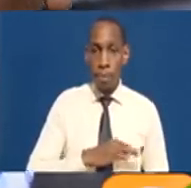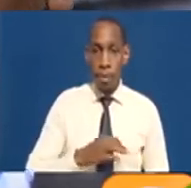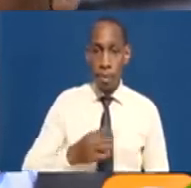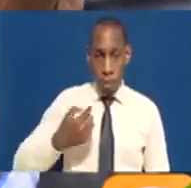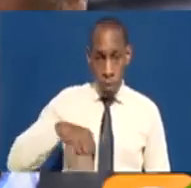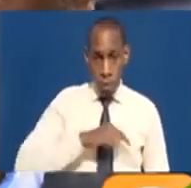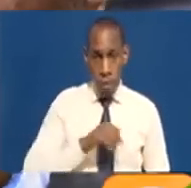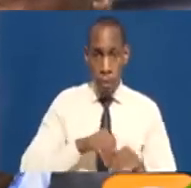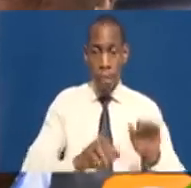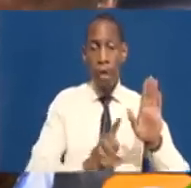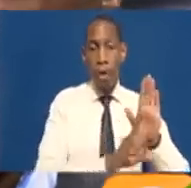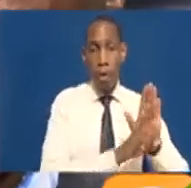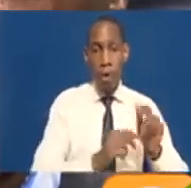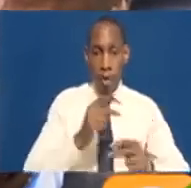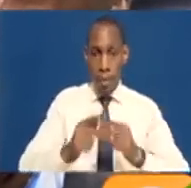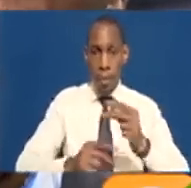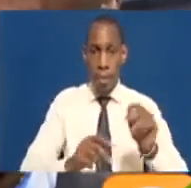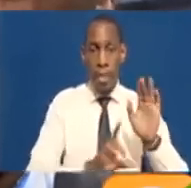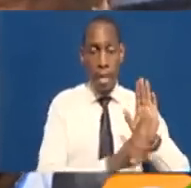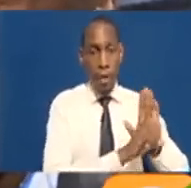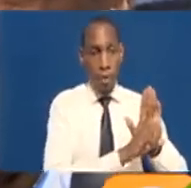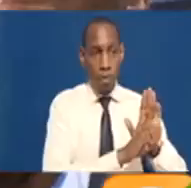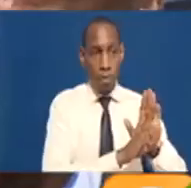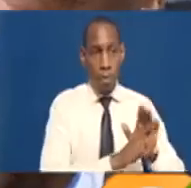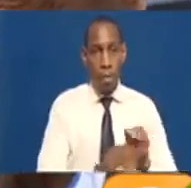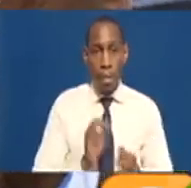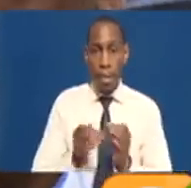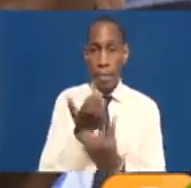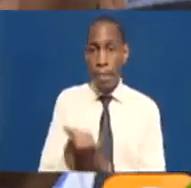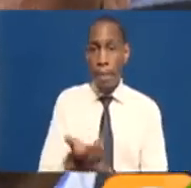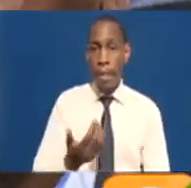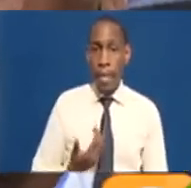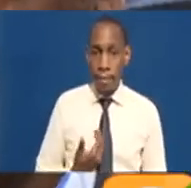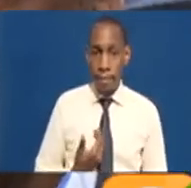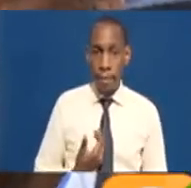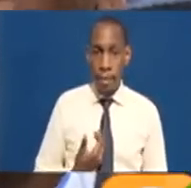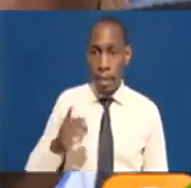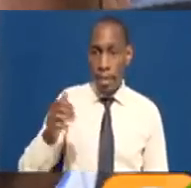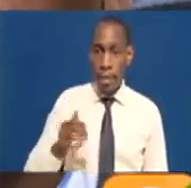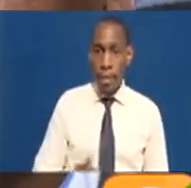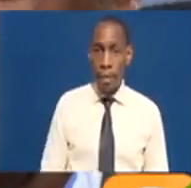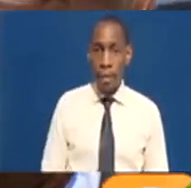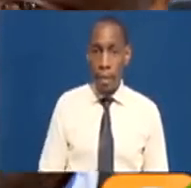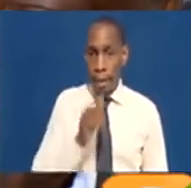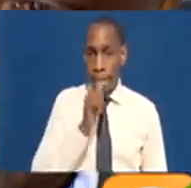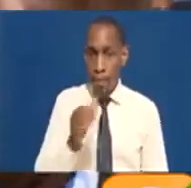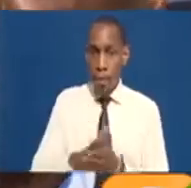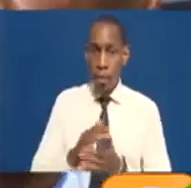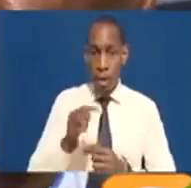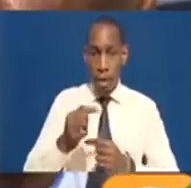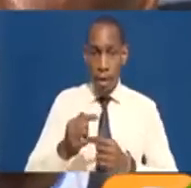follow the law, the processes and the law, if there is a request by an acquiring entity, we follow the